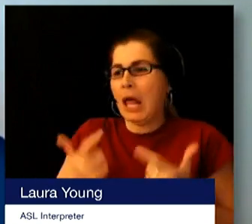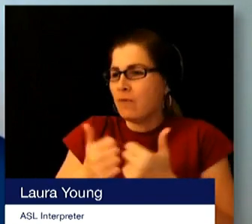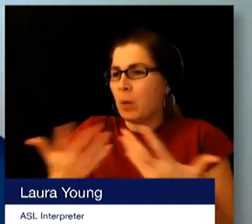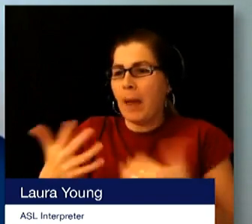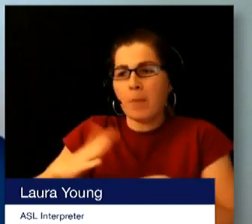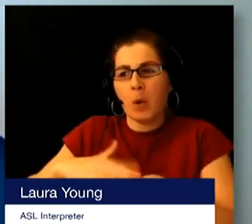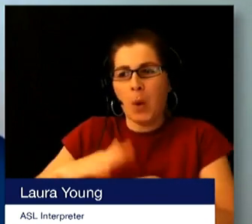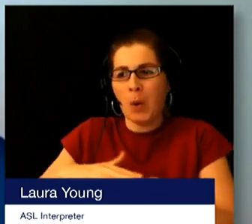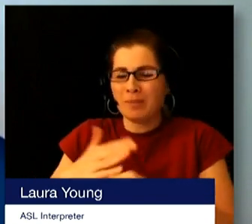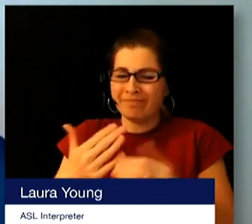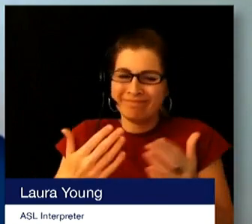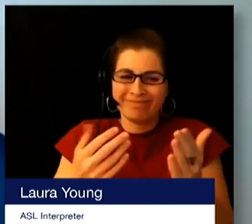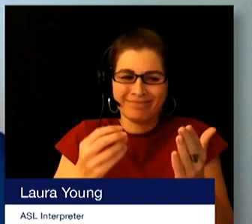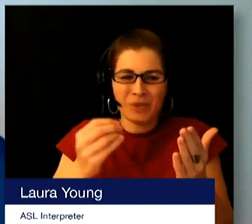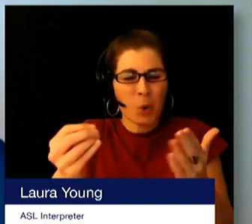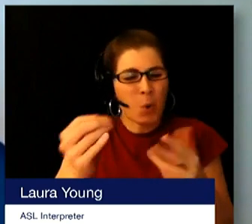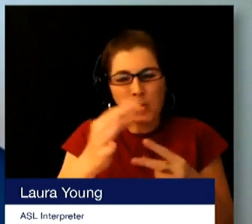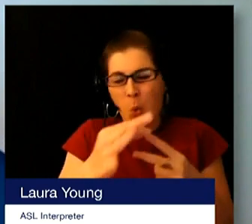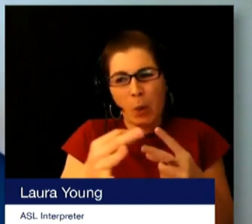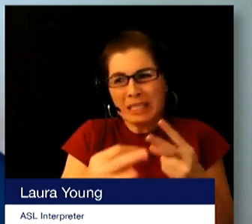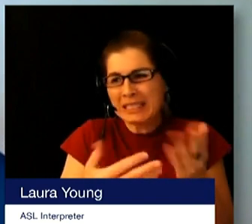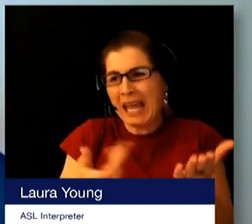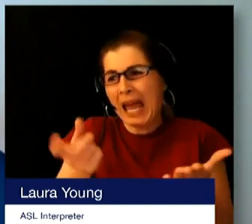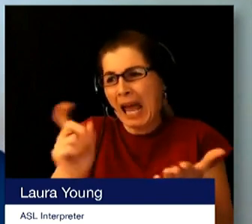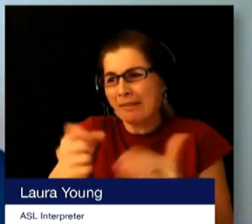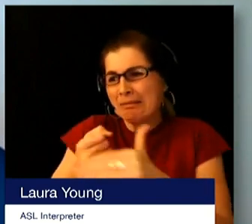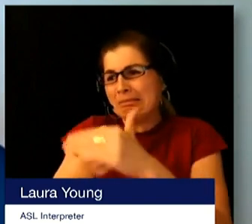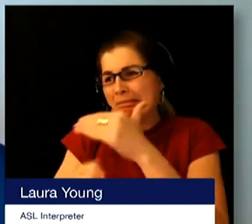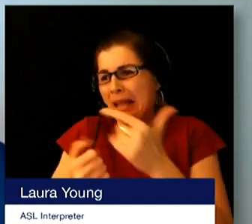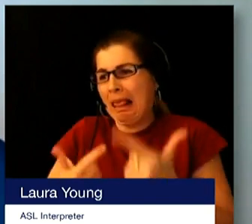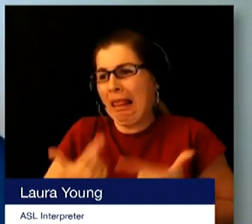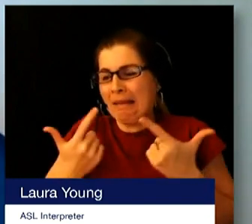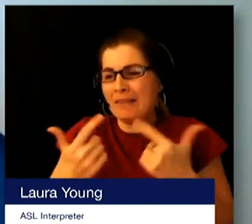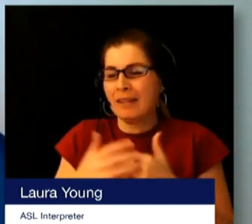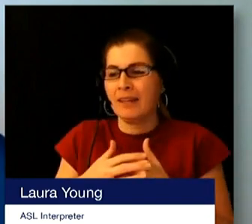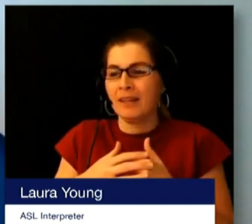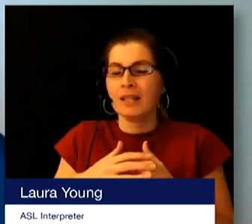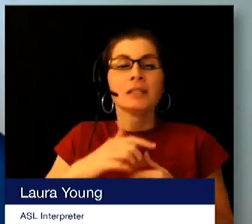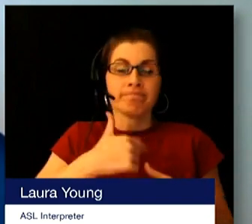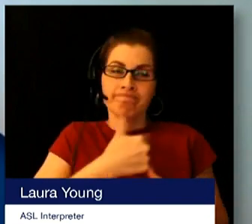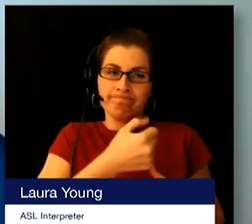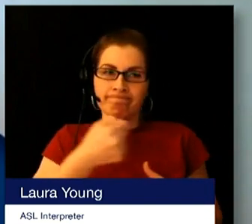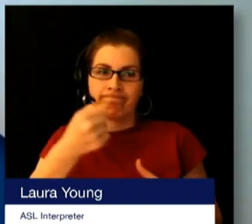that he had no choice. And, you know, when I went to prison, I